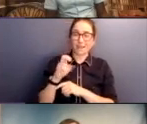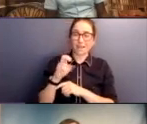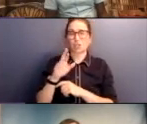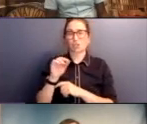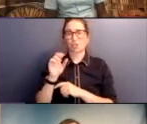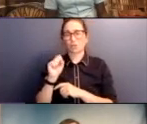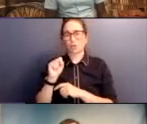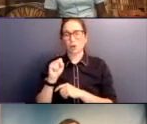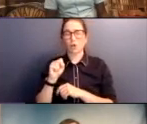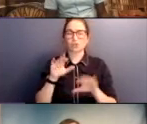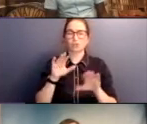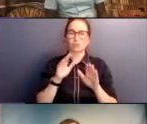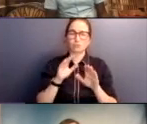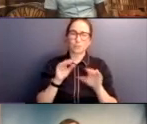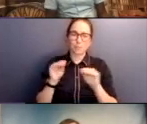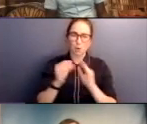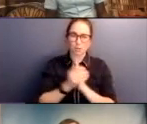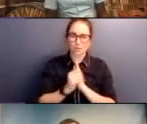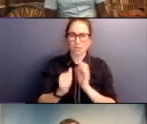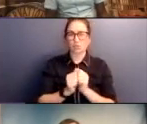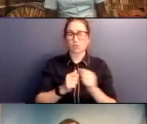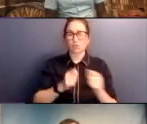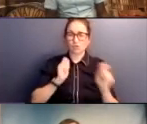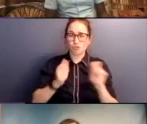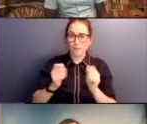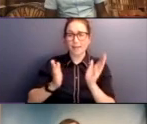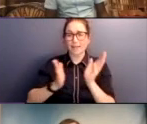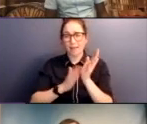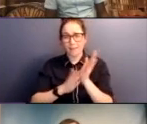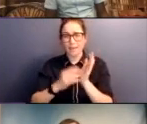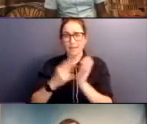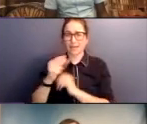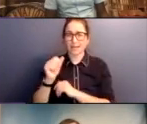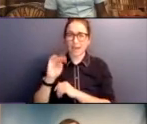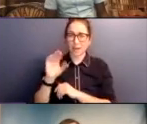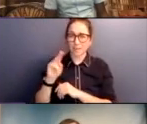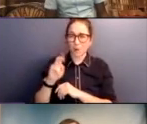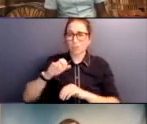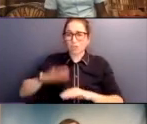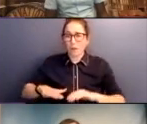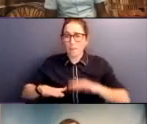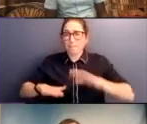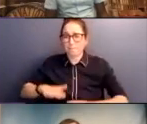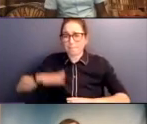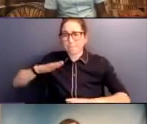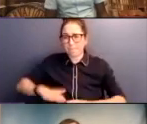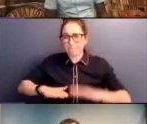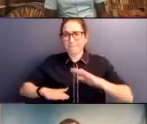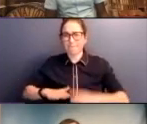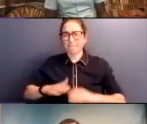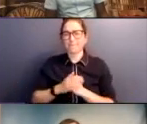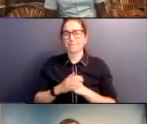drumming, clapping, hand bone, stomping. Good example, the stomping is a